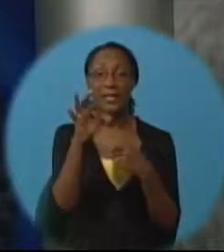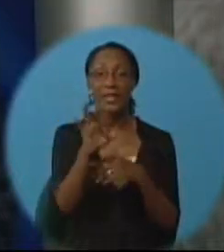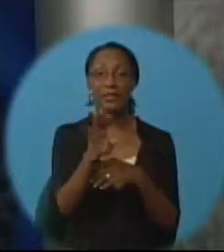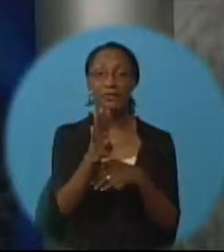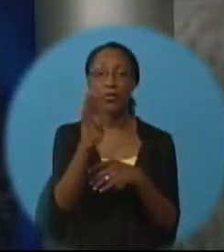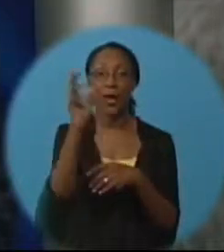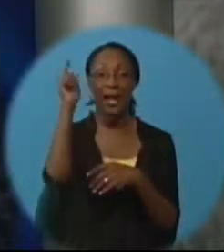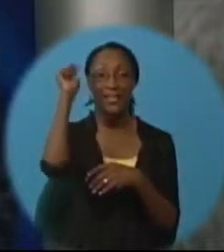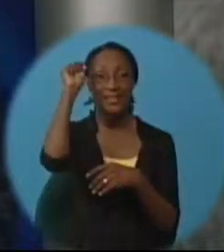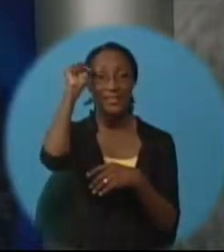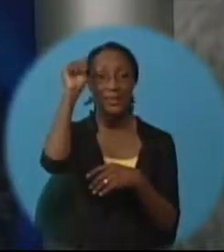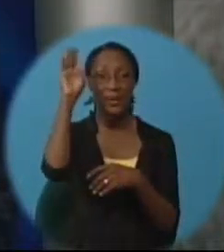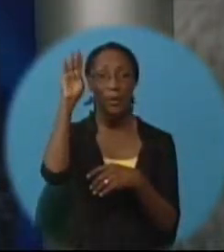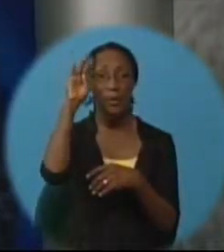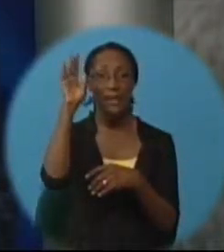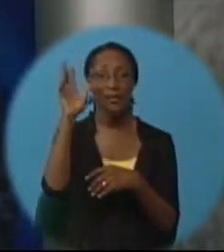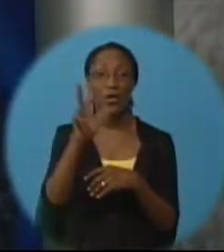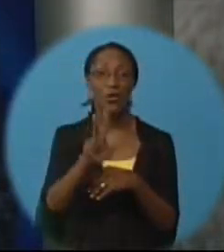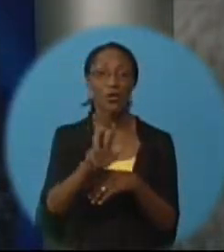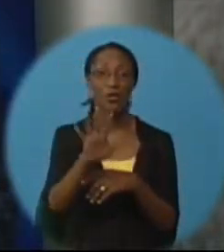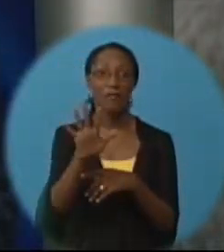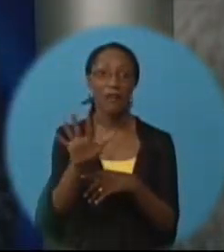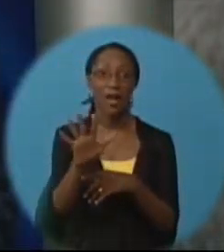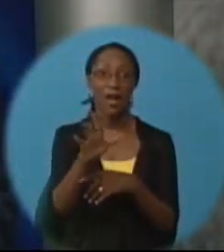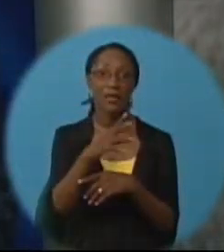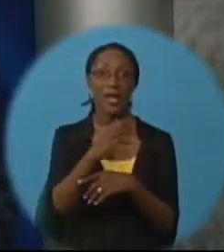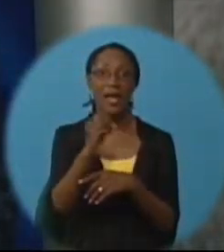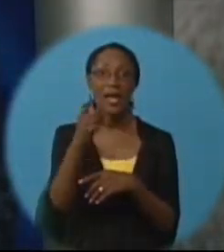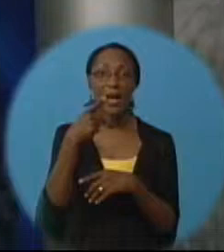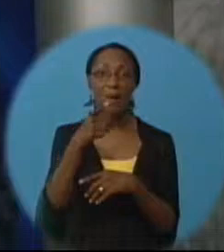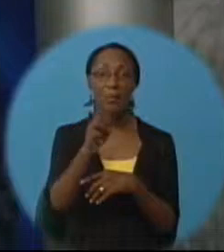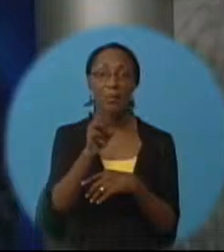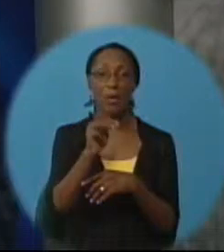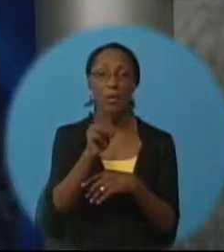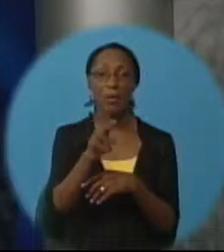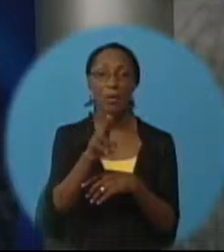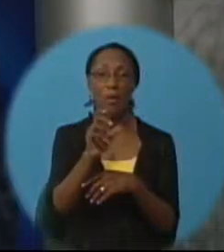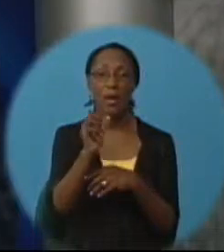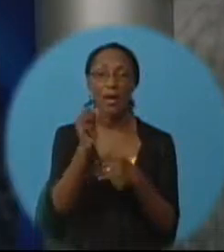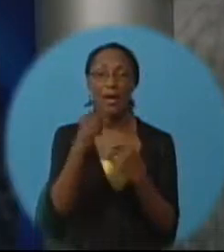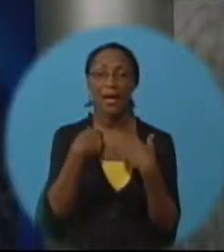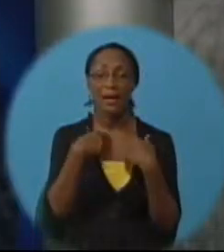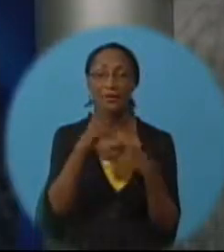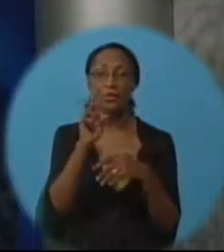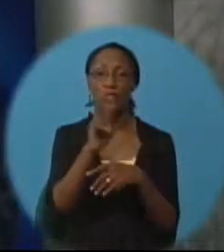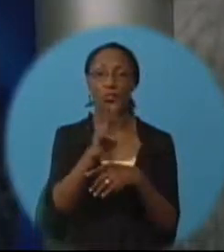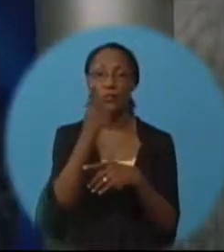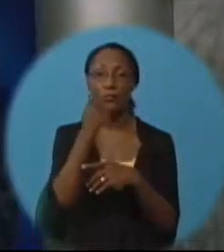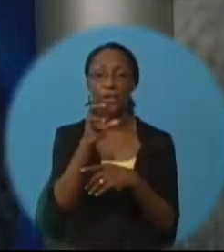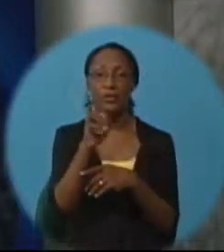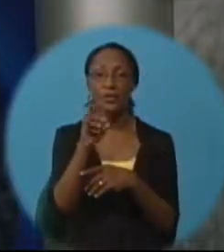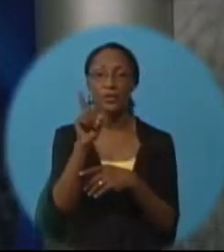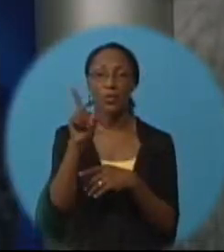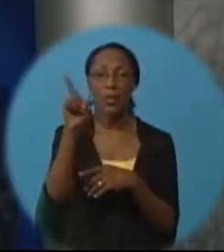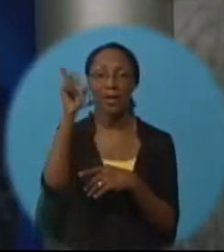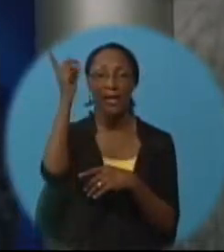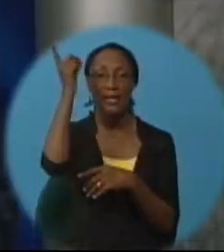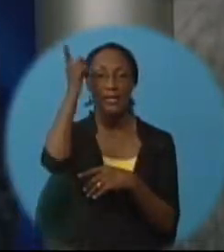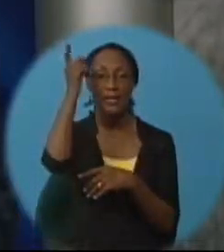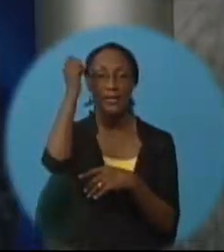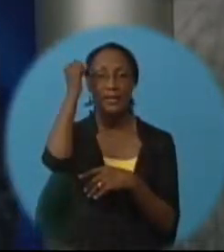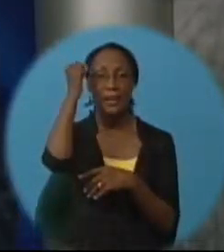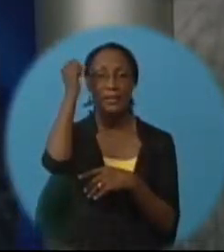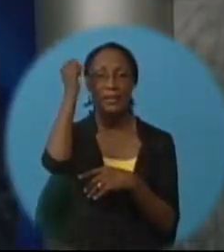Best 35. In reply, Puramal has so far taken 2 for 61, and there's 1 wicket apiece for Darren Sammy, Sheldon Cottrell